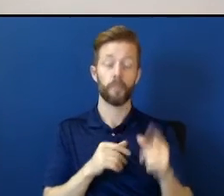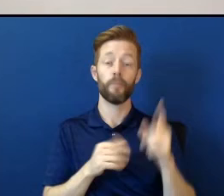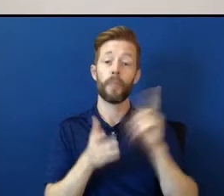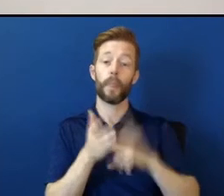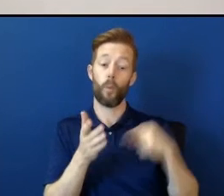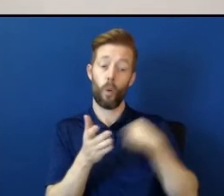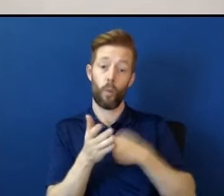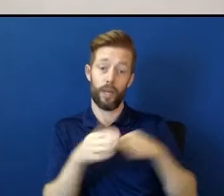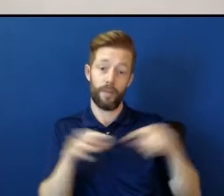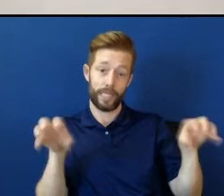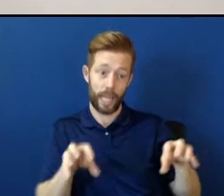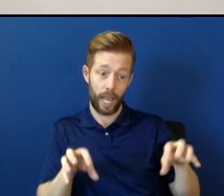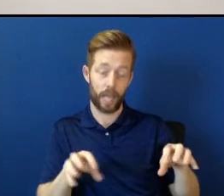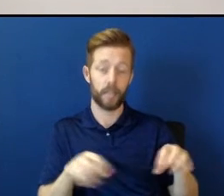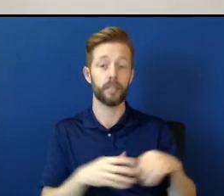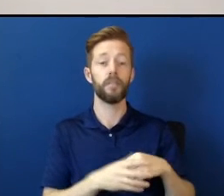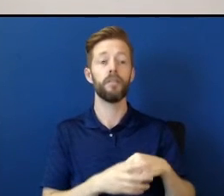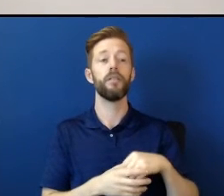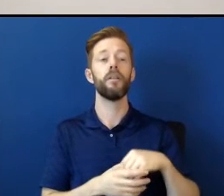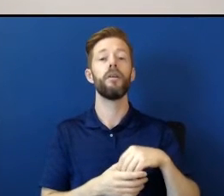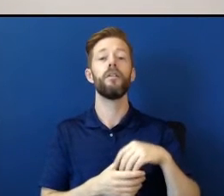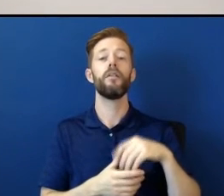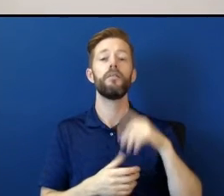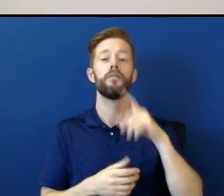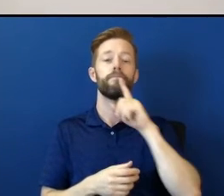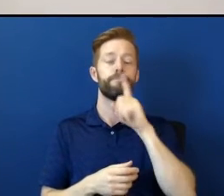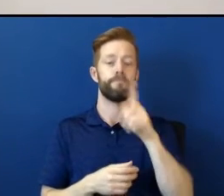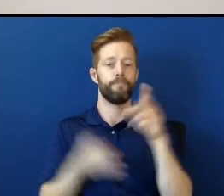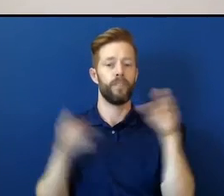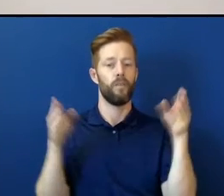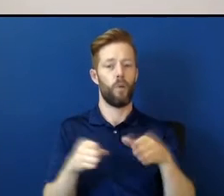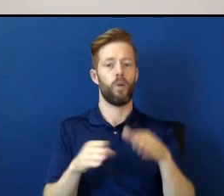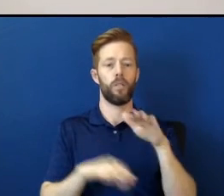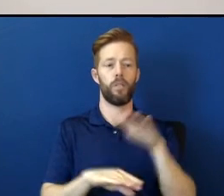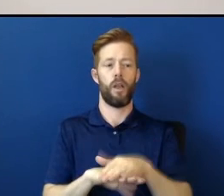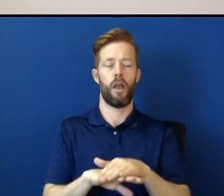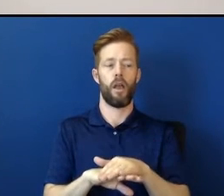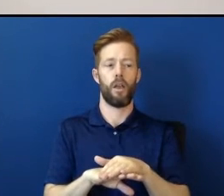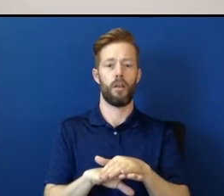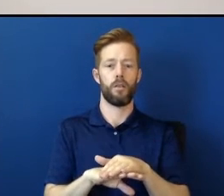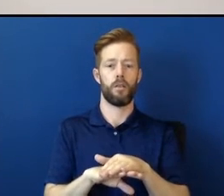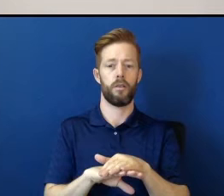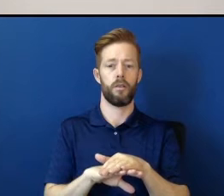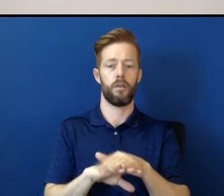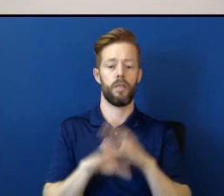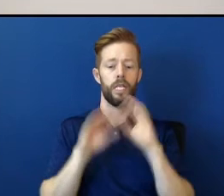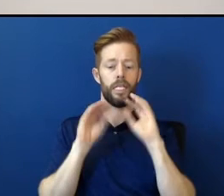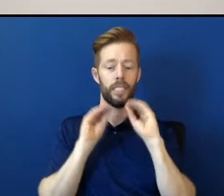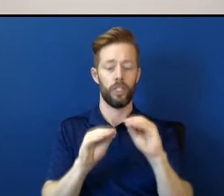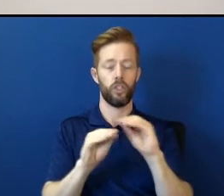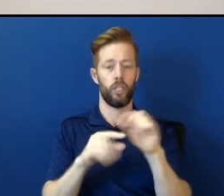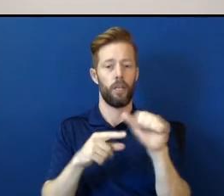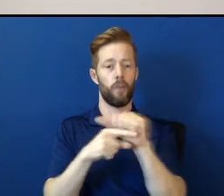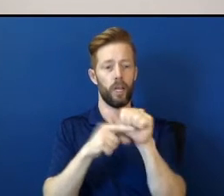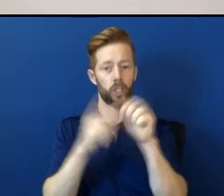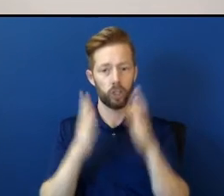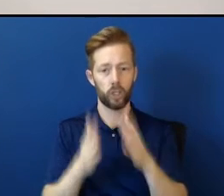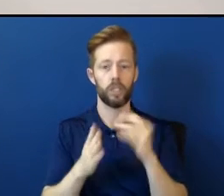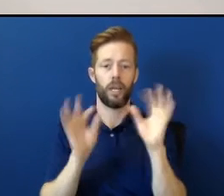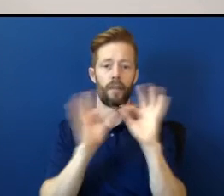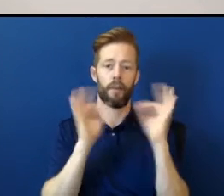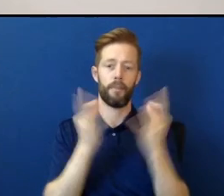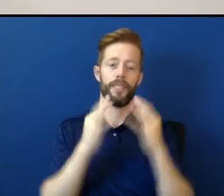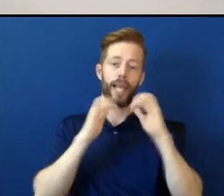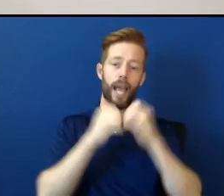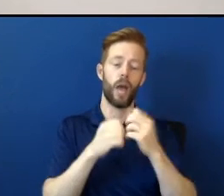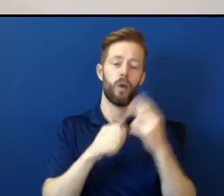series, what we've done was to really focus on teaching practitioners and families